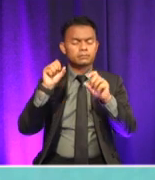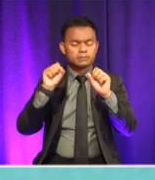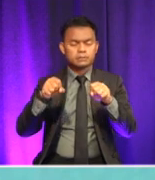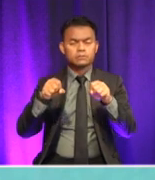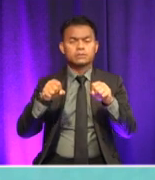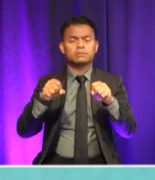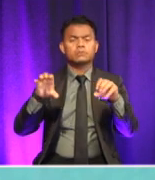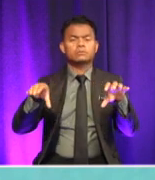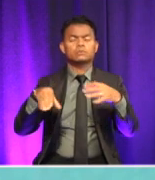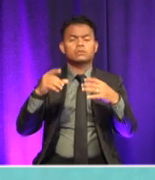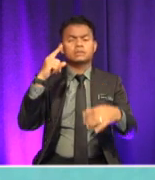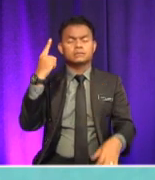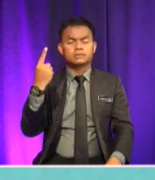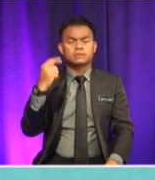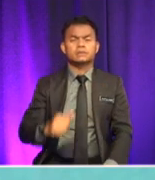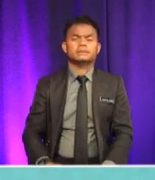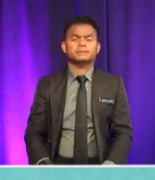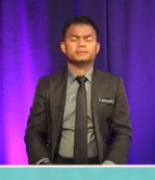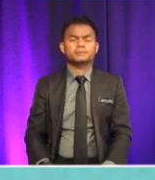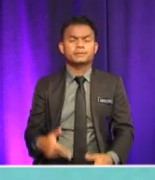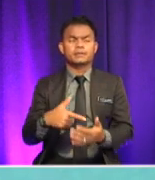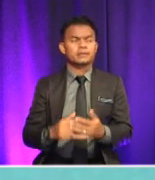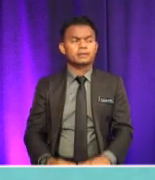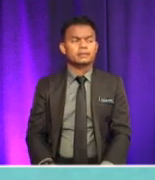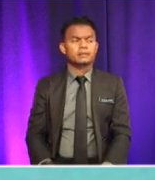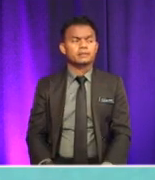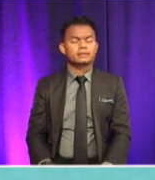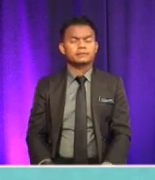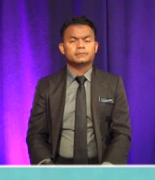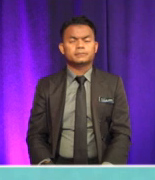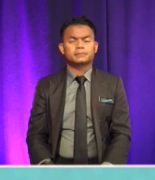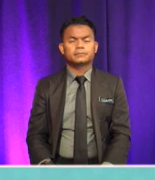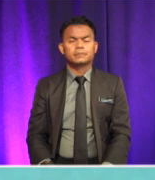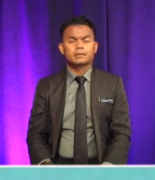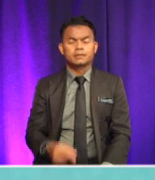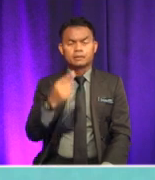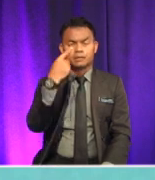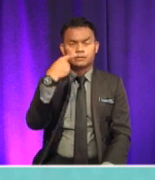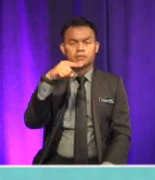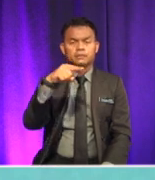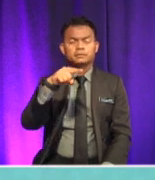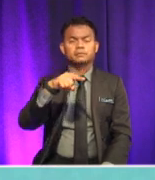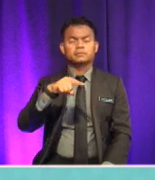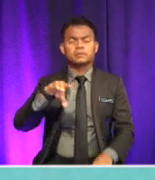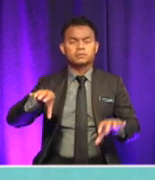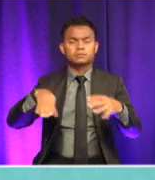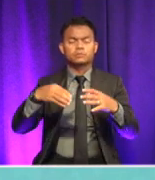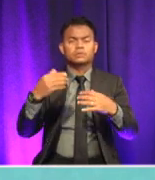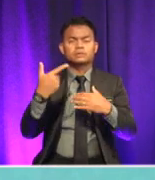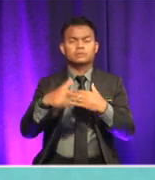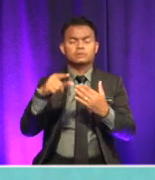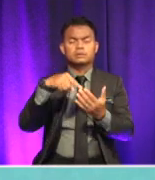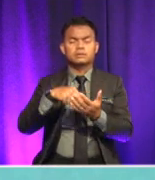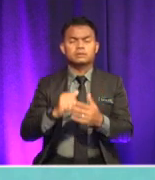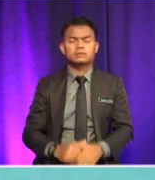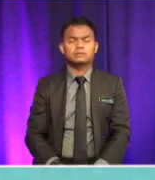is to fly. Her uniqueness did not isolate her, instead allowing her to bond closely with the other birds. And slowly, others